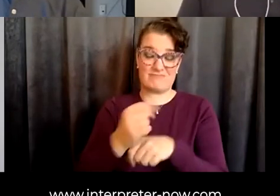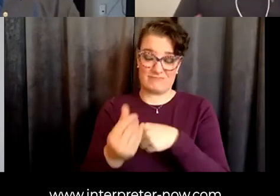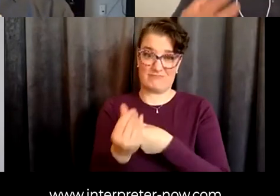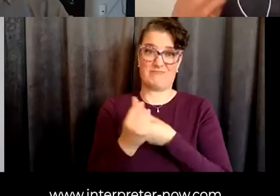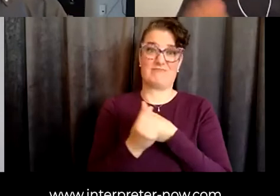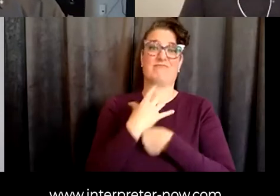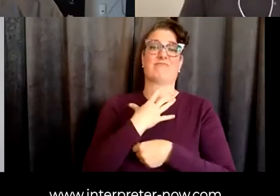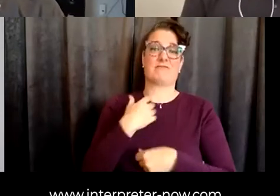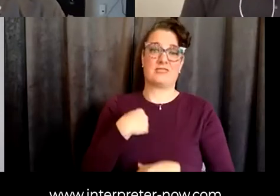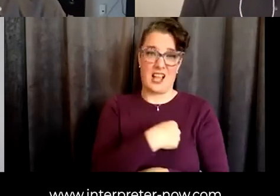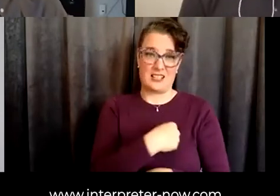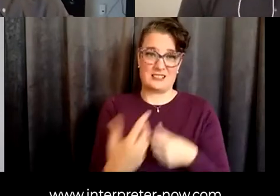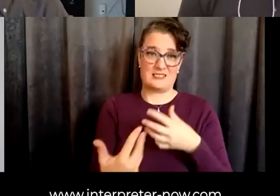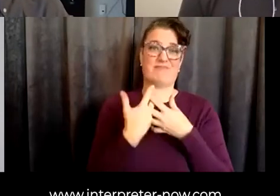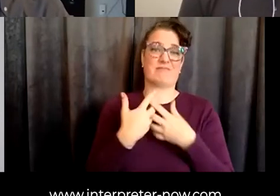affects us.